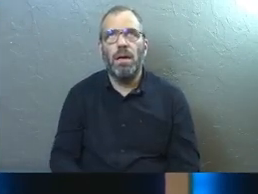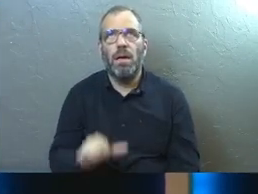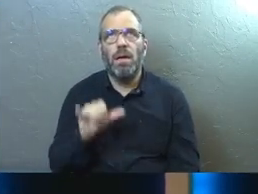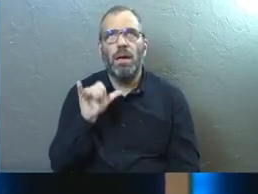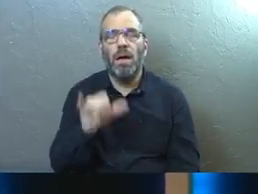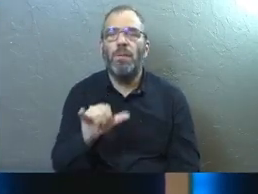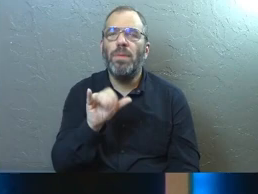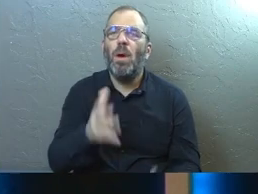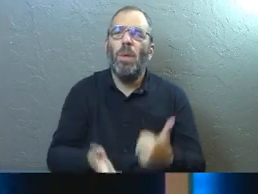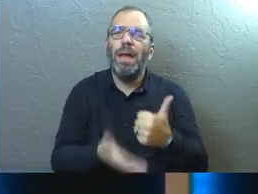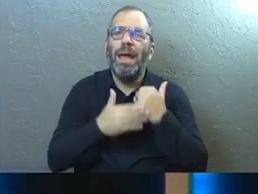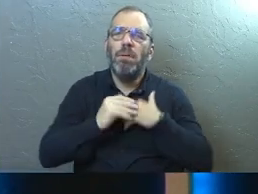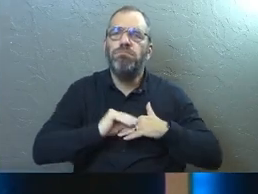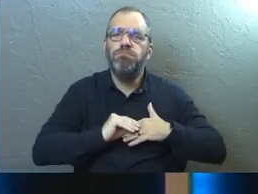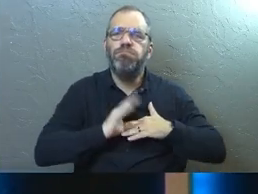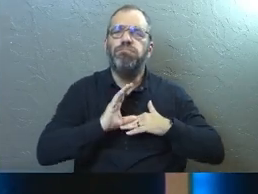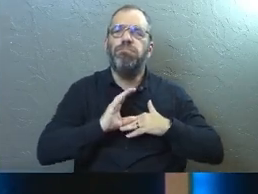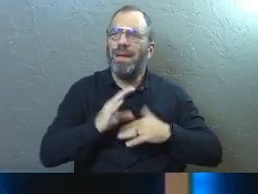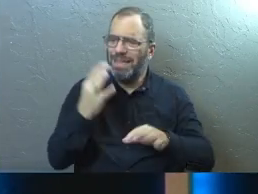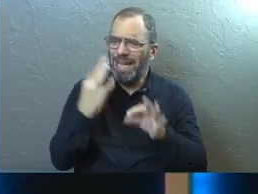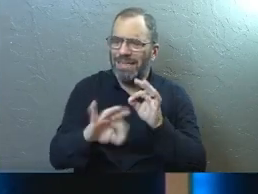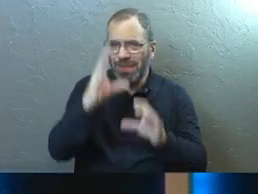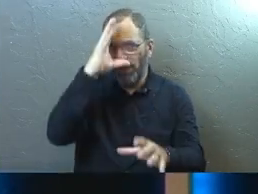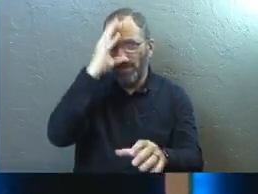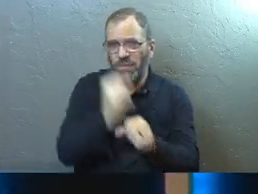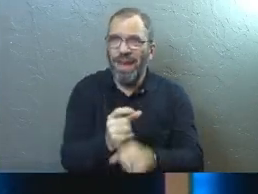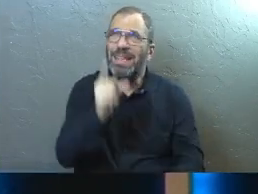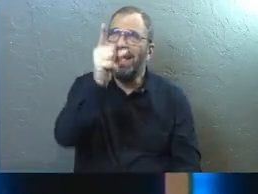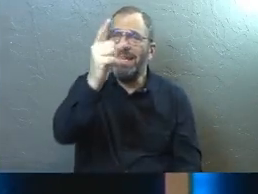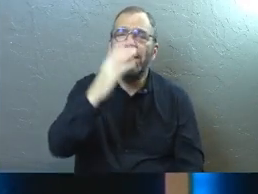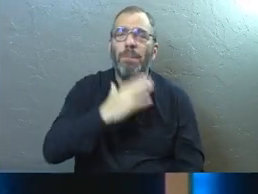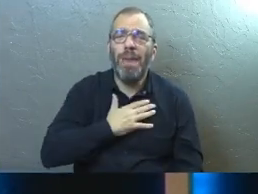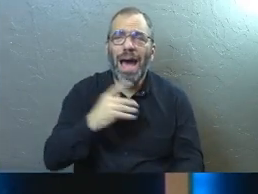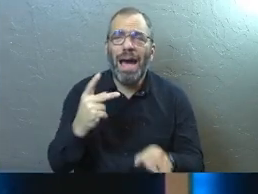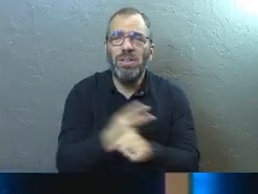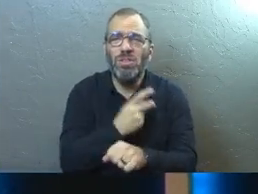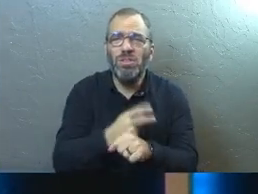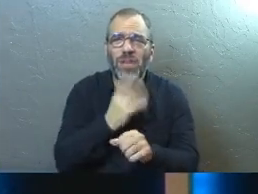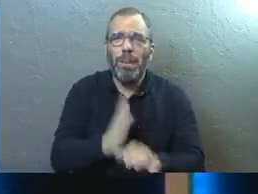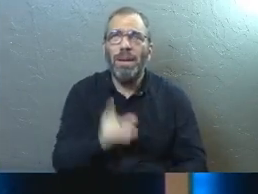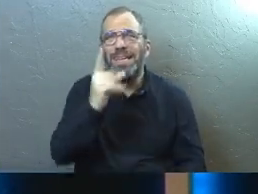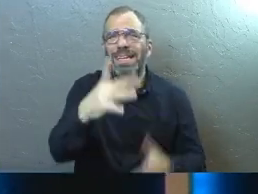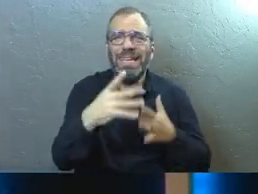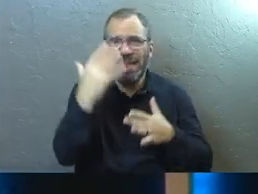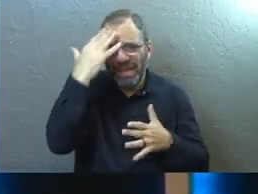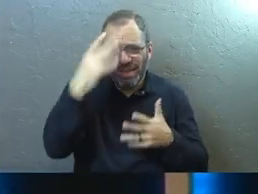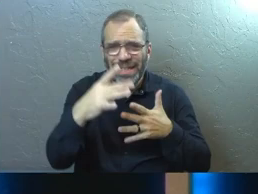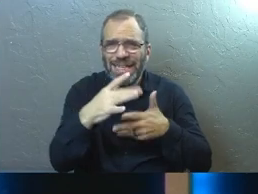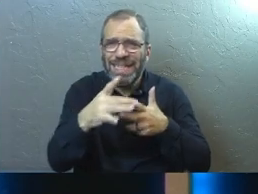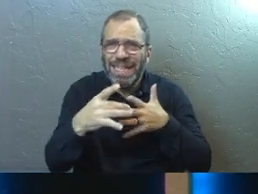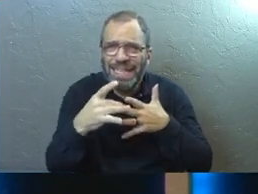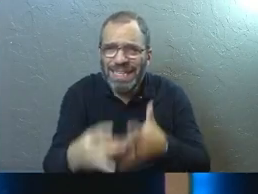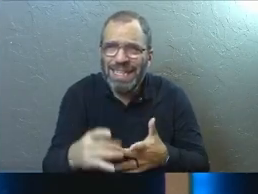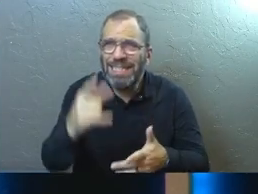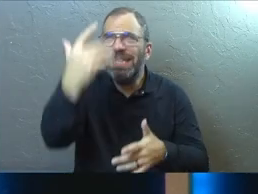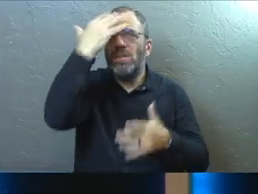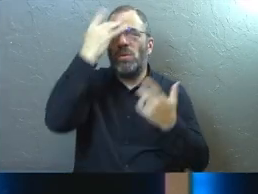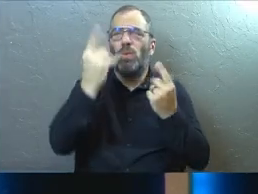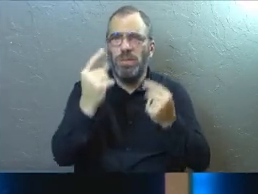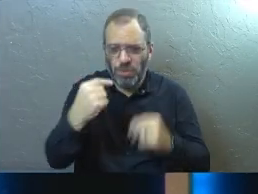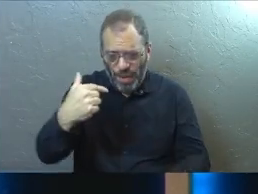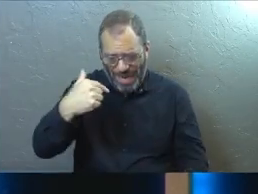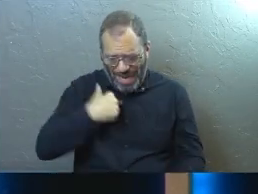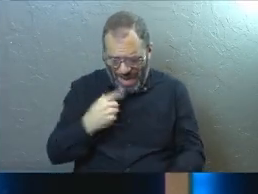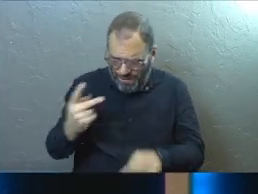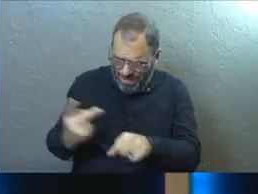us in us is that simple faith. He's my shepherd. He leads. He knows where we're going. He knows what to do. And